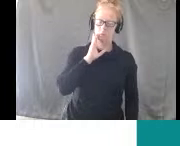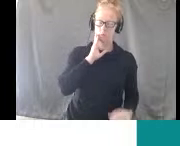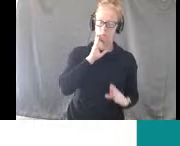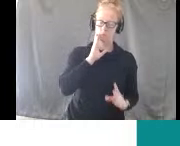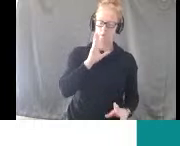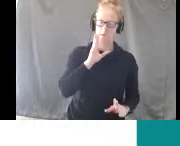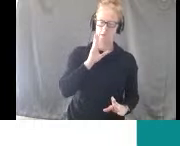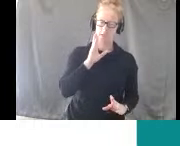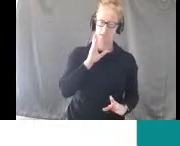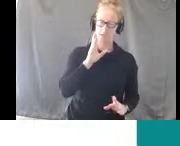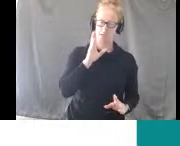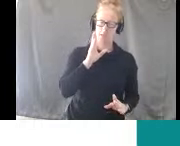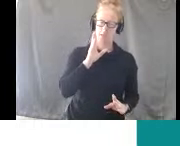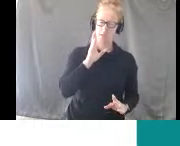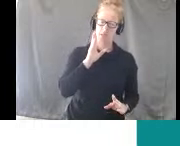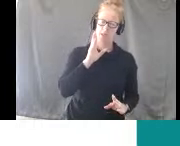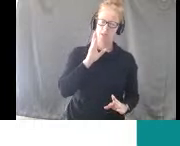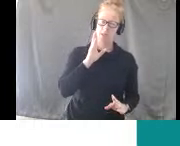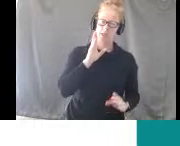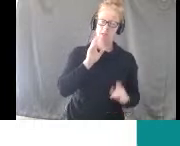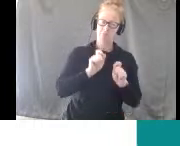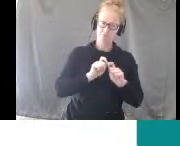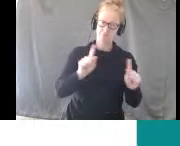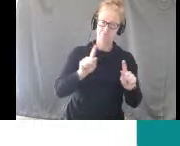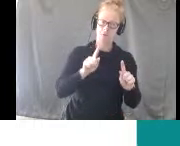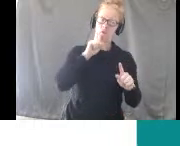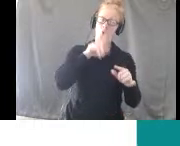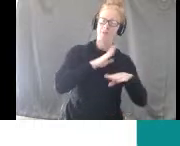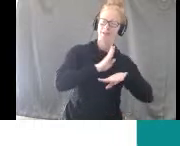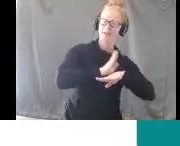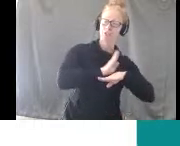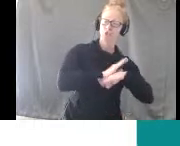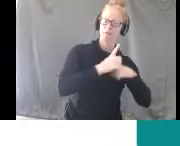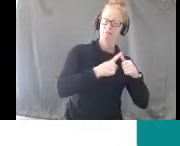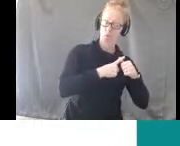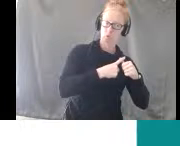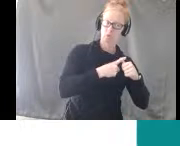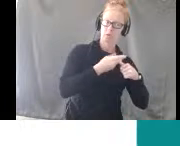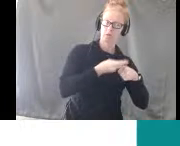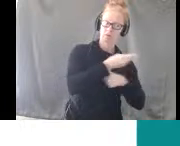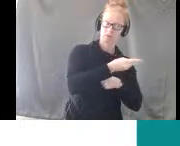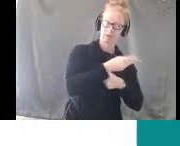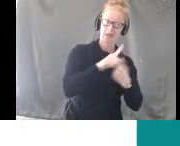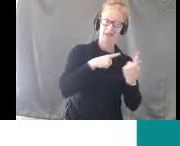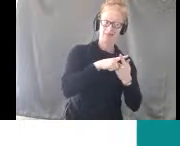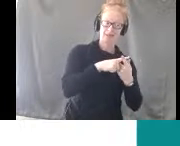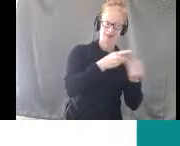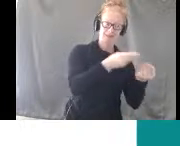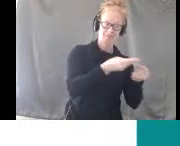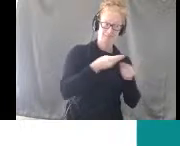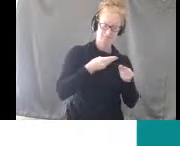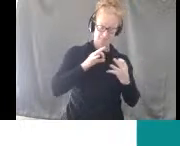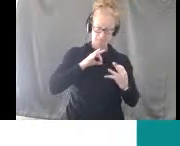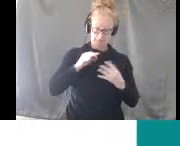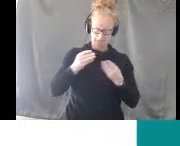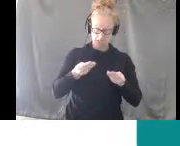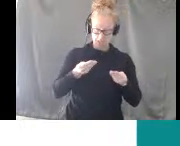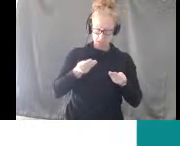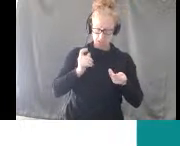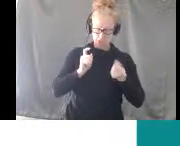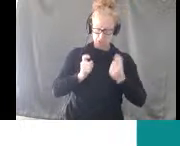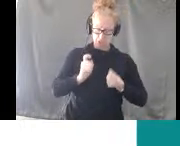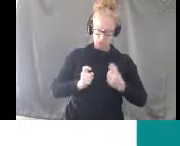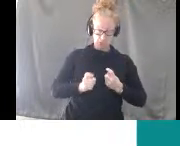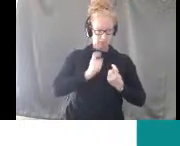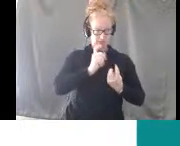for proposals to the industry so we can get feedback from them and refine our efforts related to